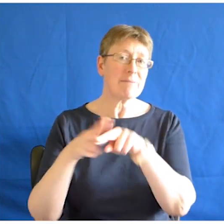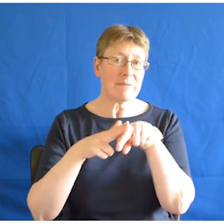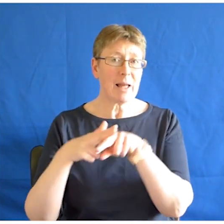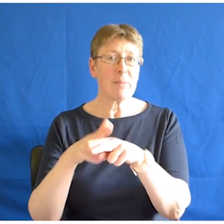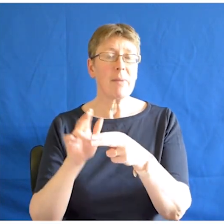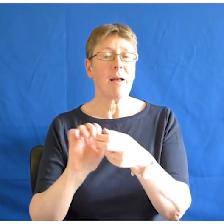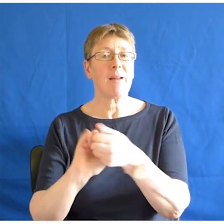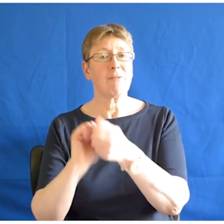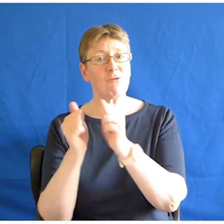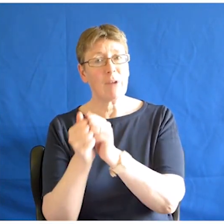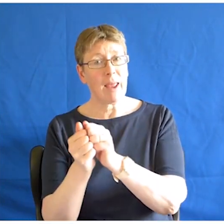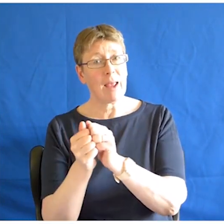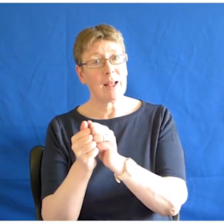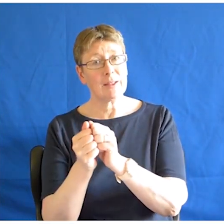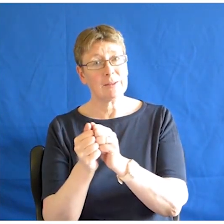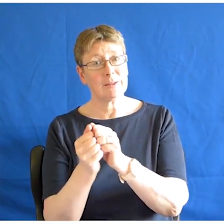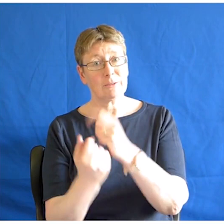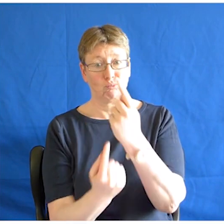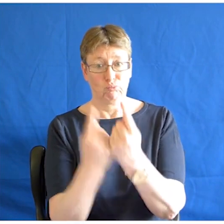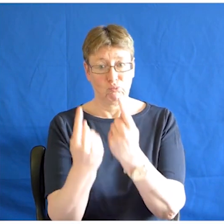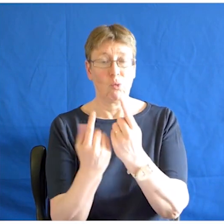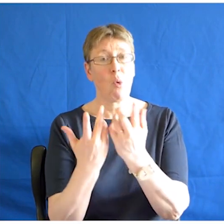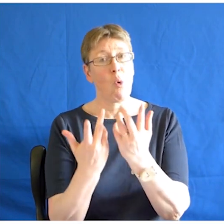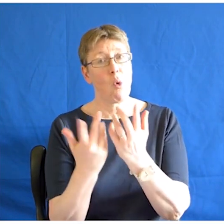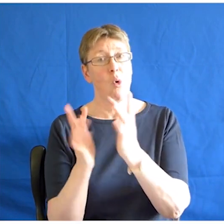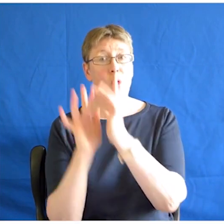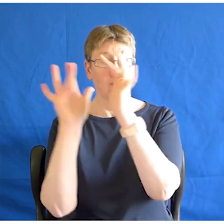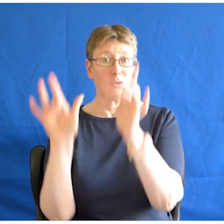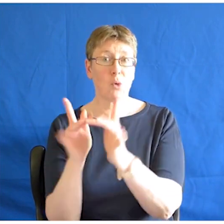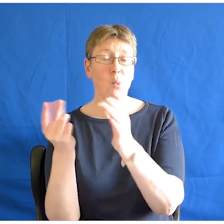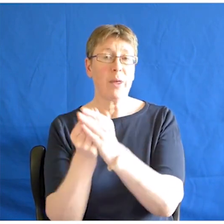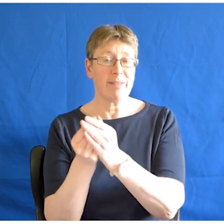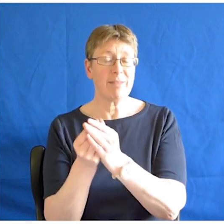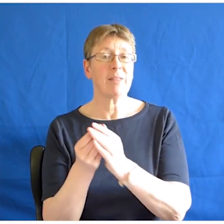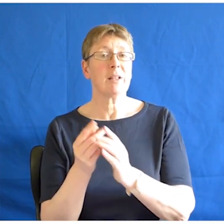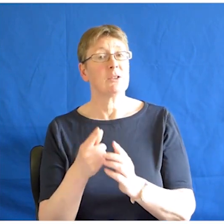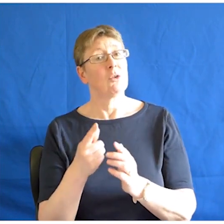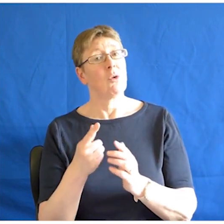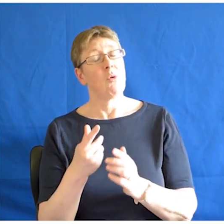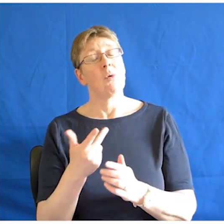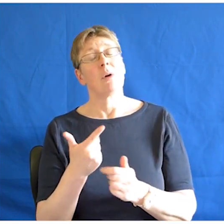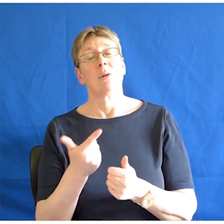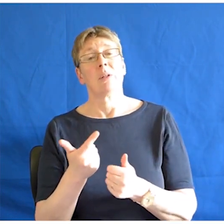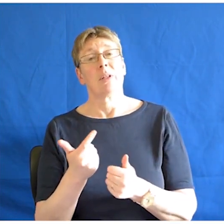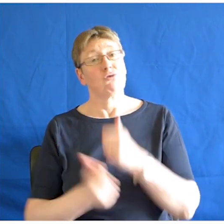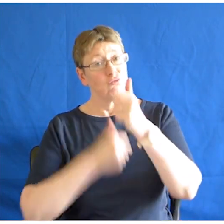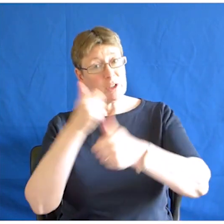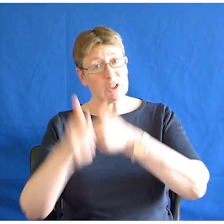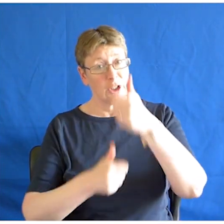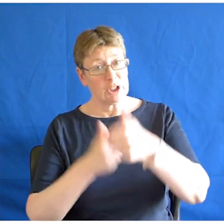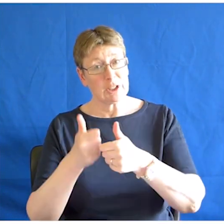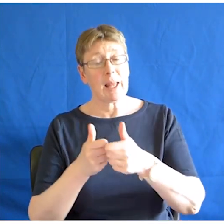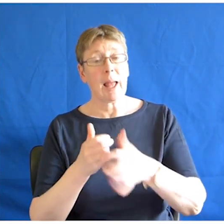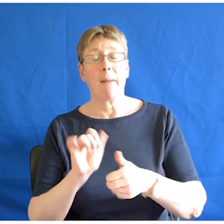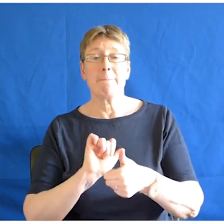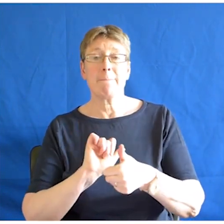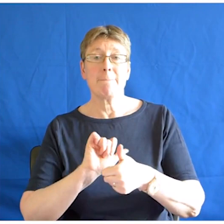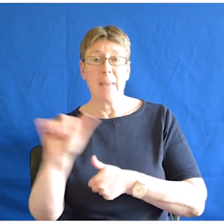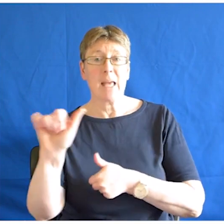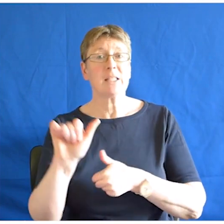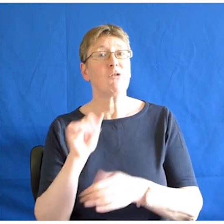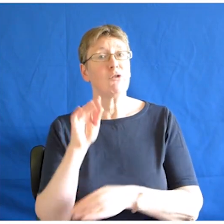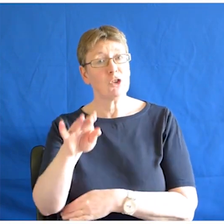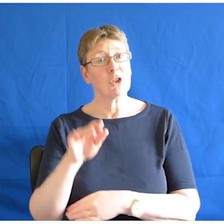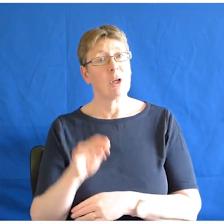family and friends remotely if necessary. So once again, my warmest congratulations and my very best wishes for